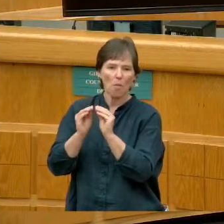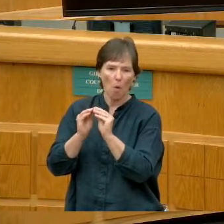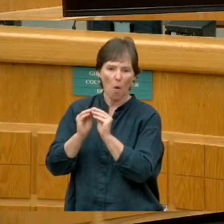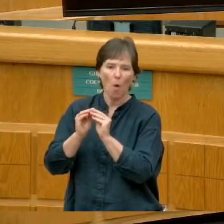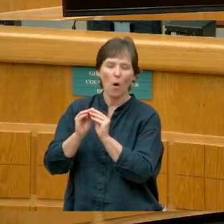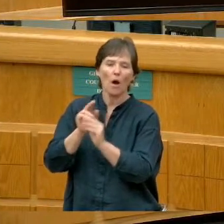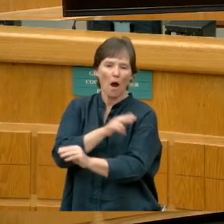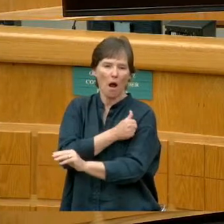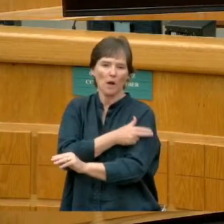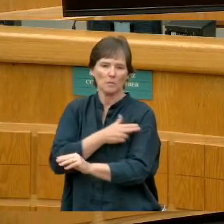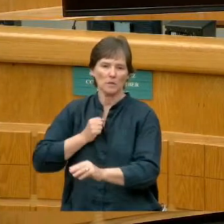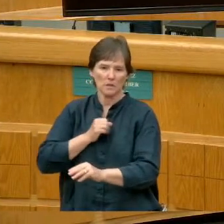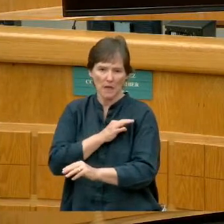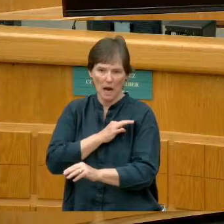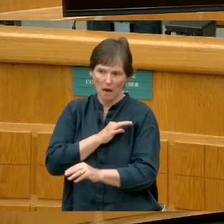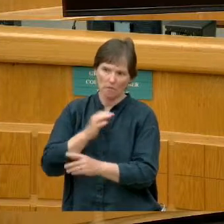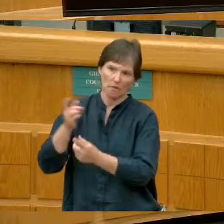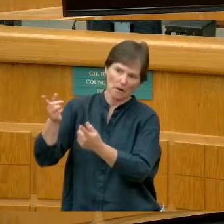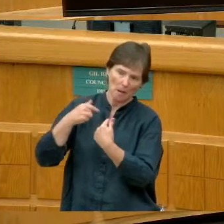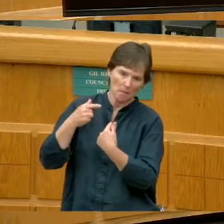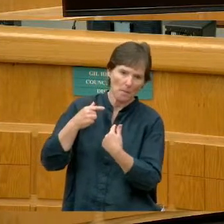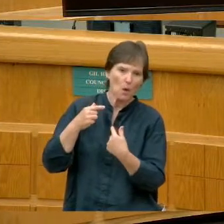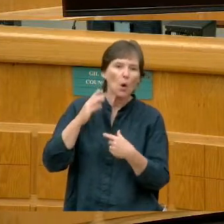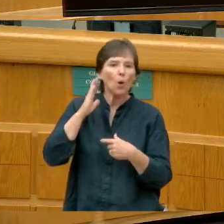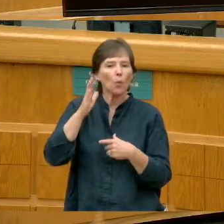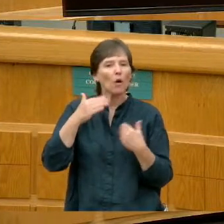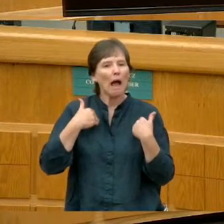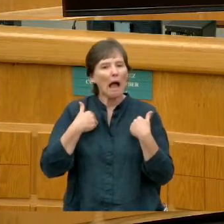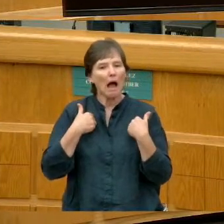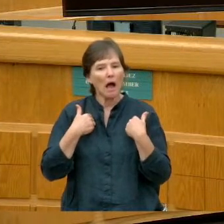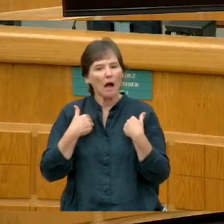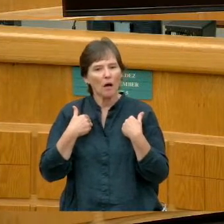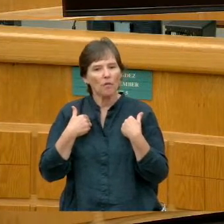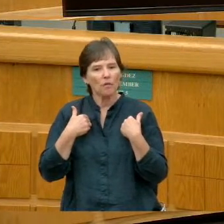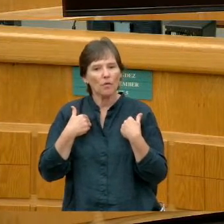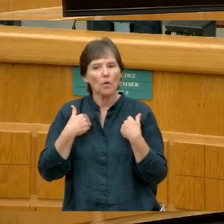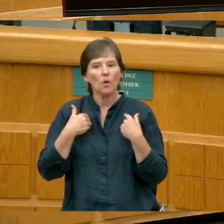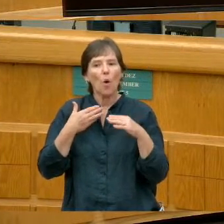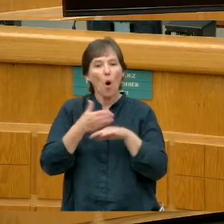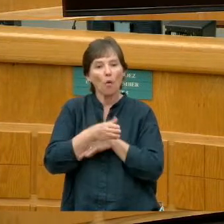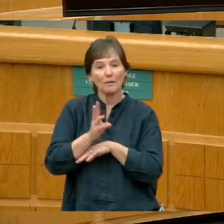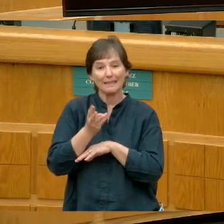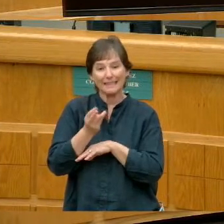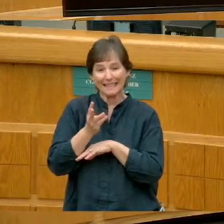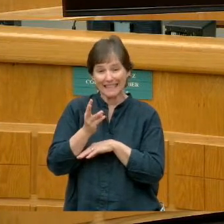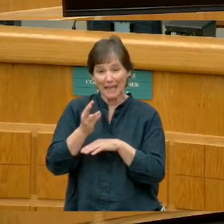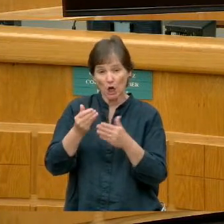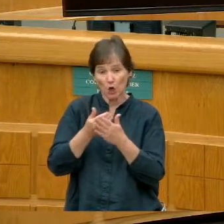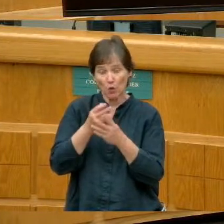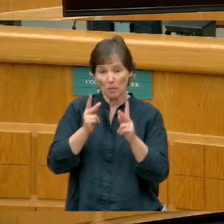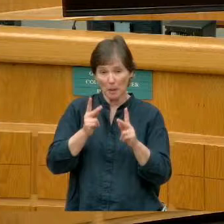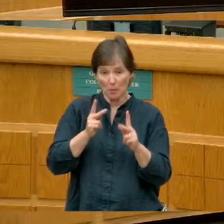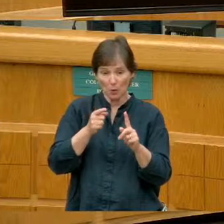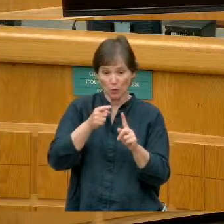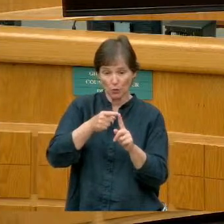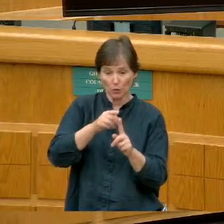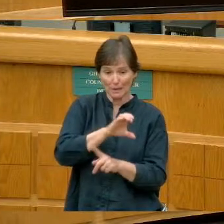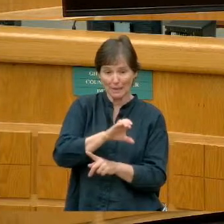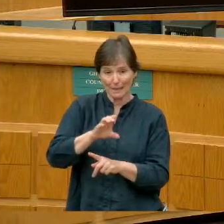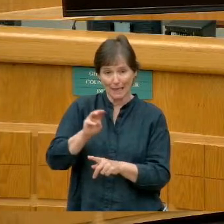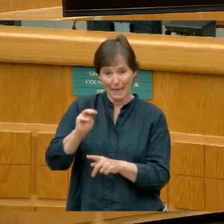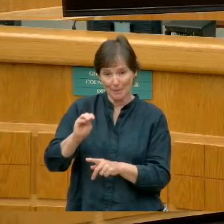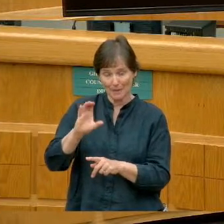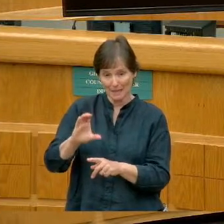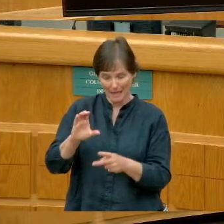to know that help is coming. Over 16 members of staff going to CCMC and 40 to Christus Spawn, and